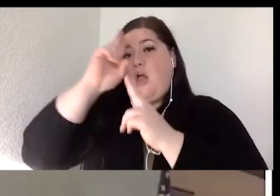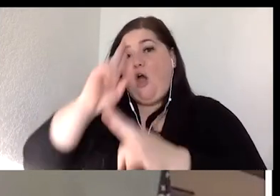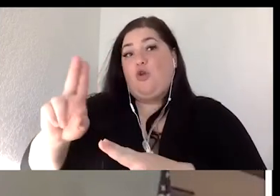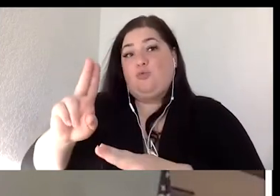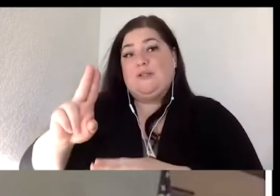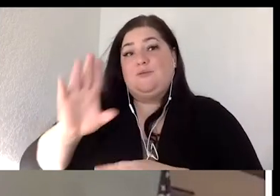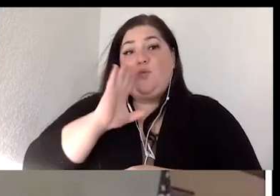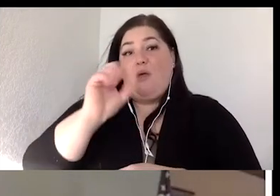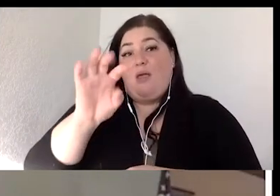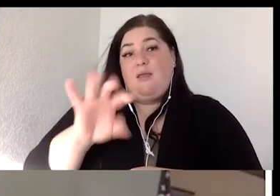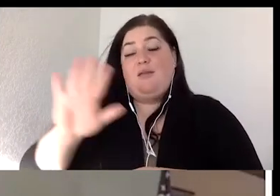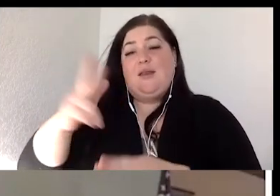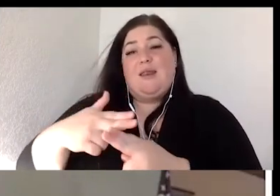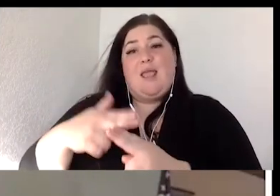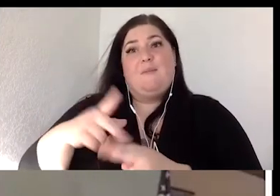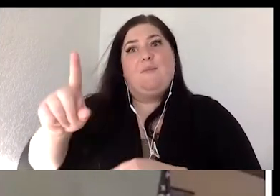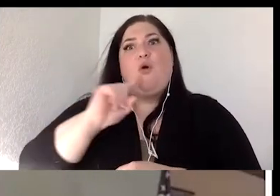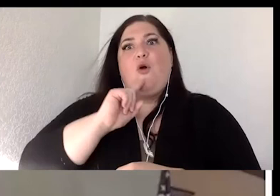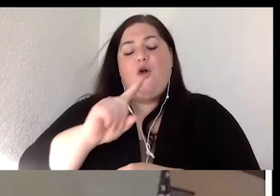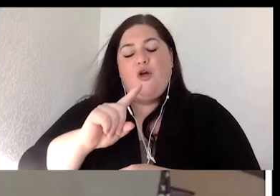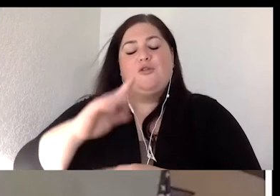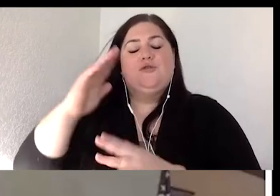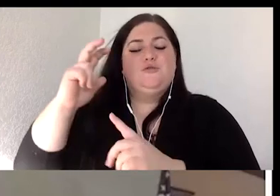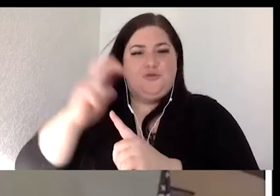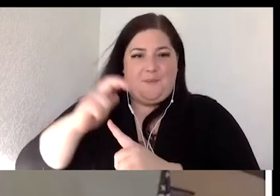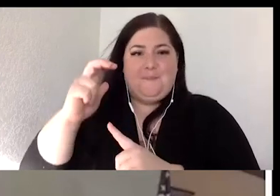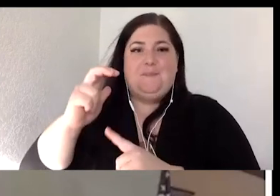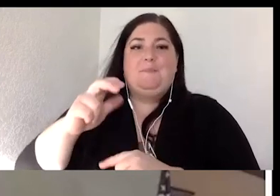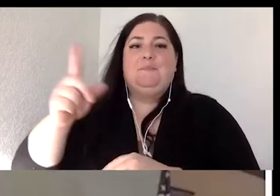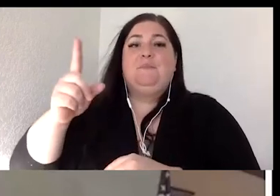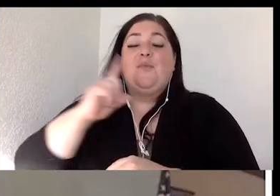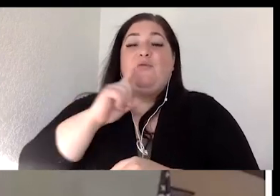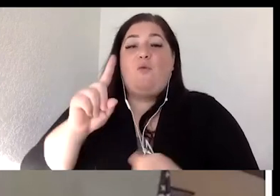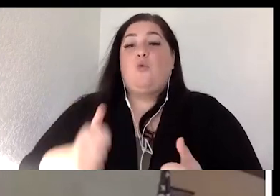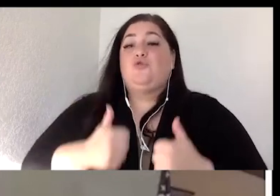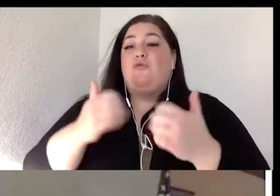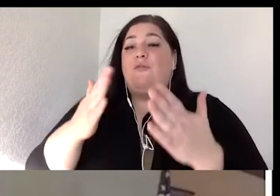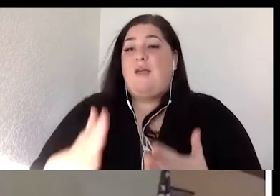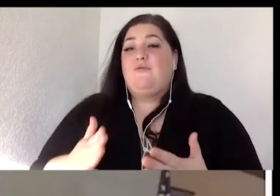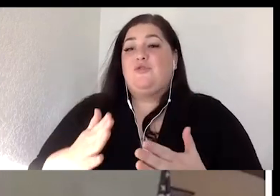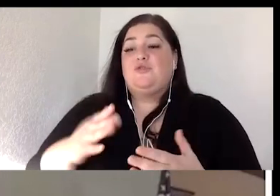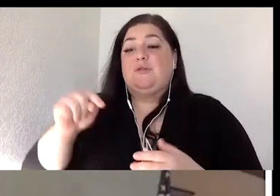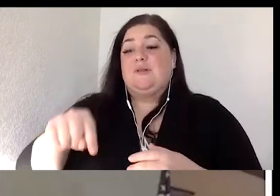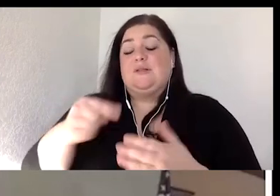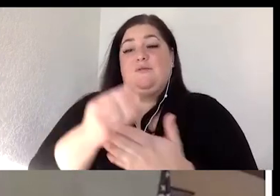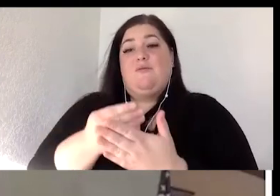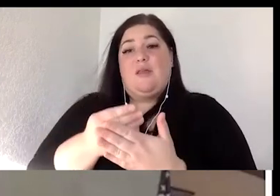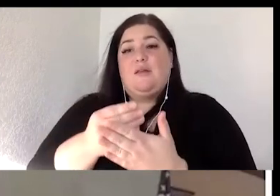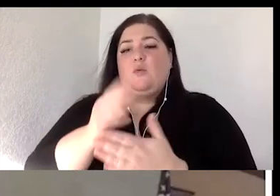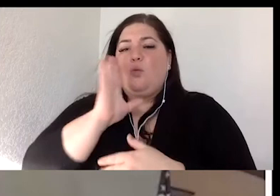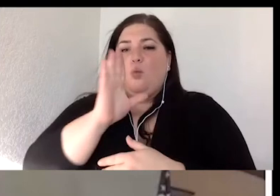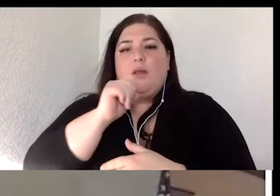champions. Without their efforts on behalf of survivors, this critical funding would not have